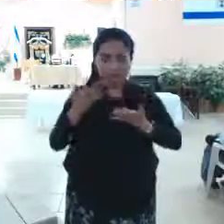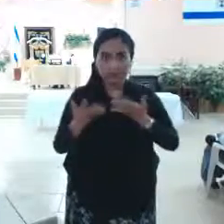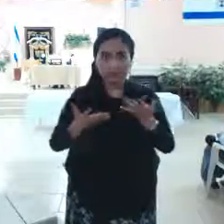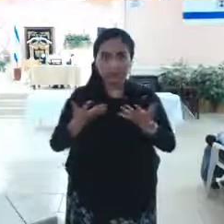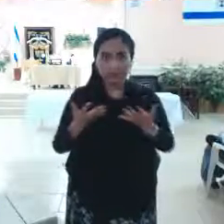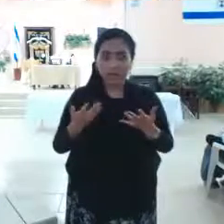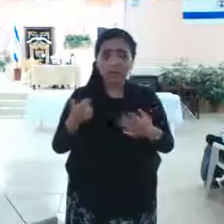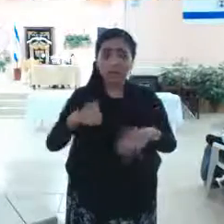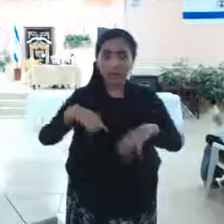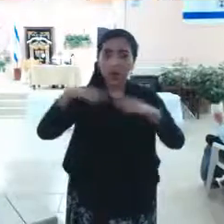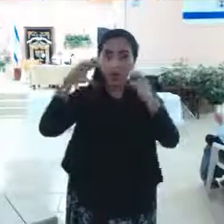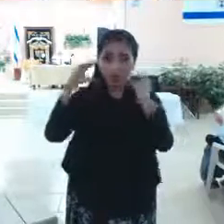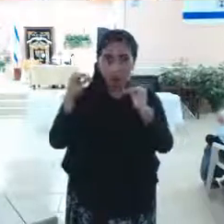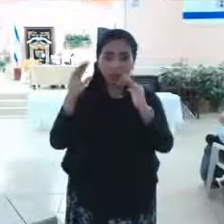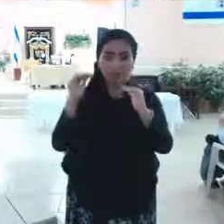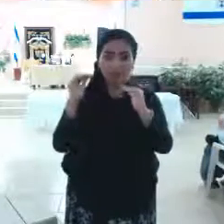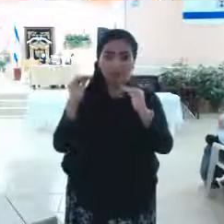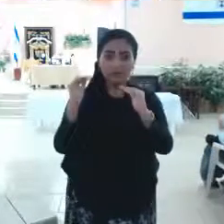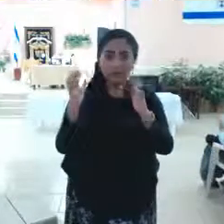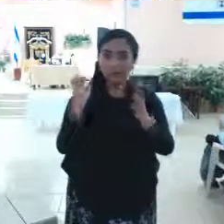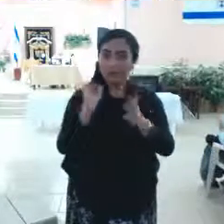ashamed, I hope,